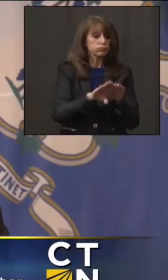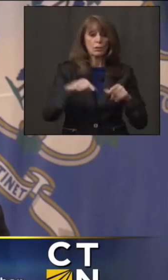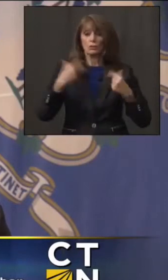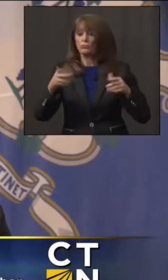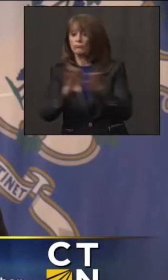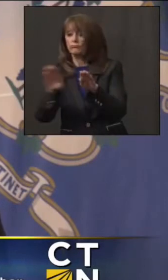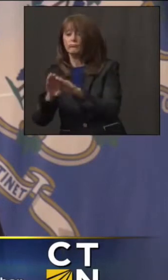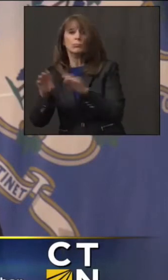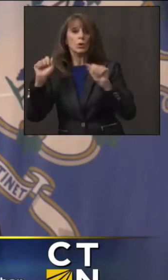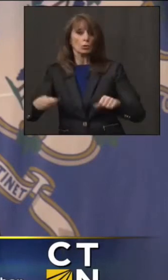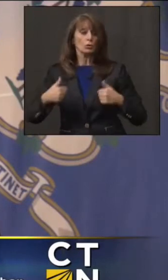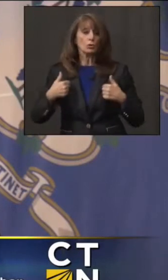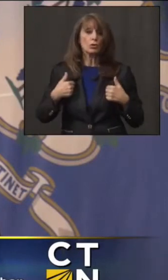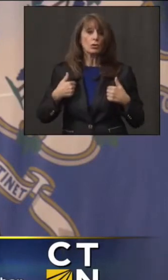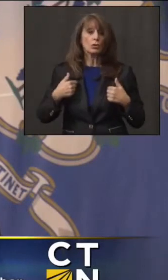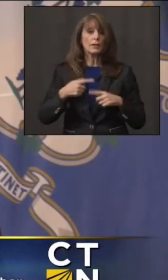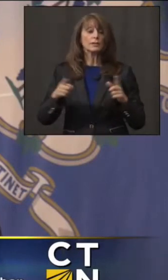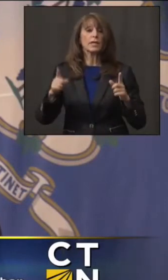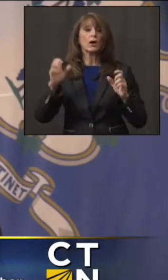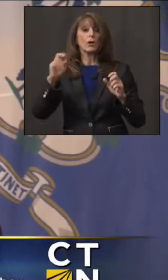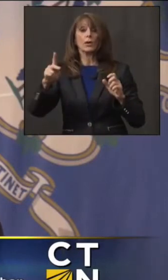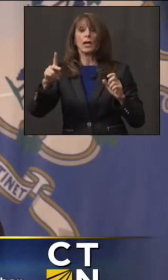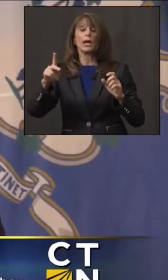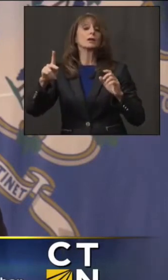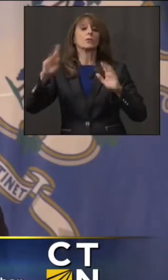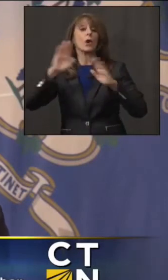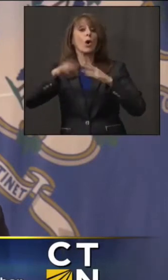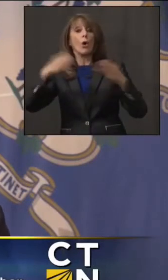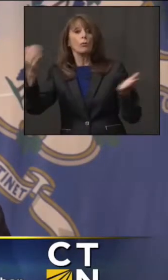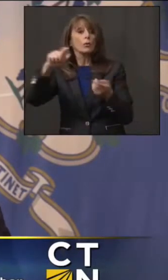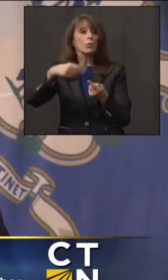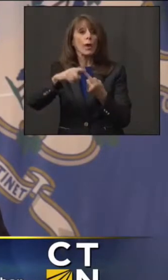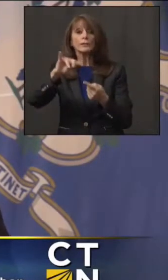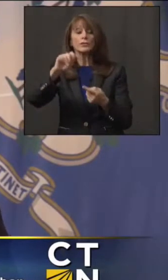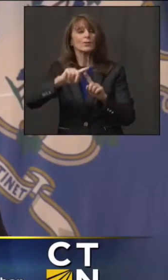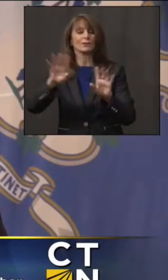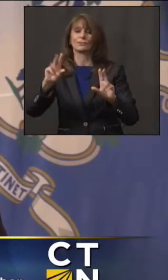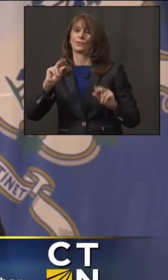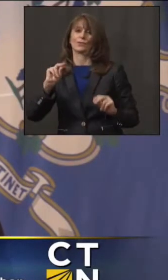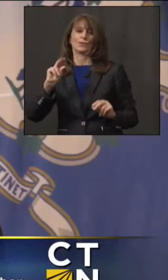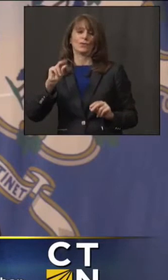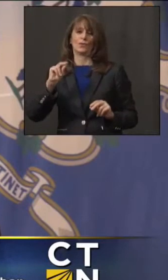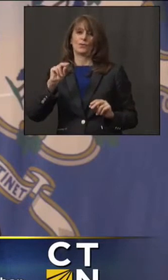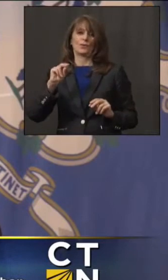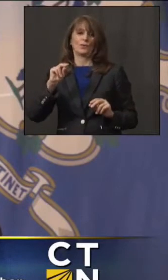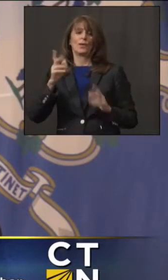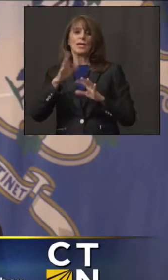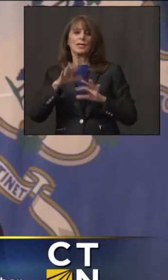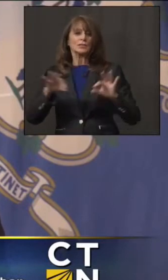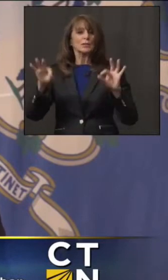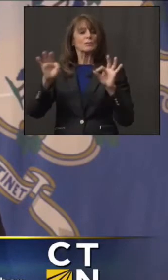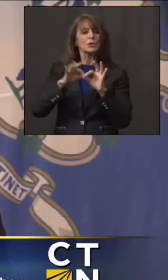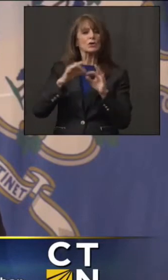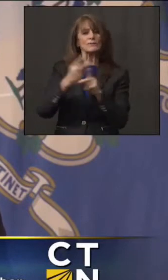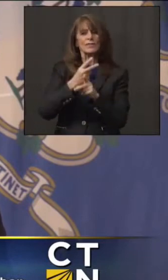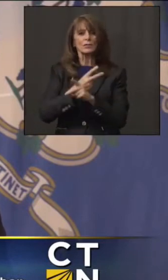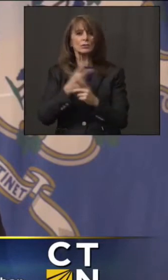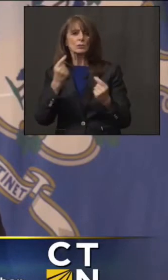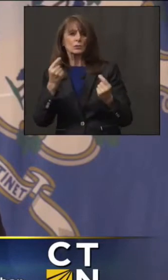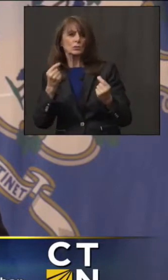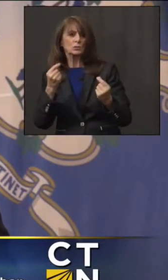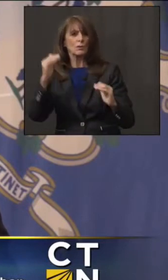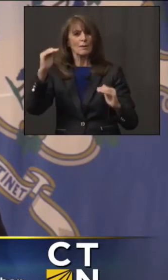up, and say, let's come back in the new year. But you got to get the right balance going forward. I think we've got a good balance